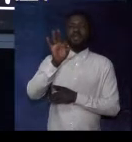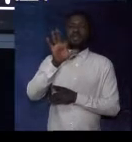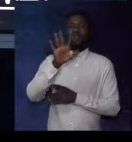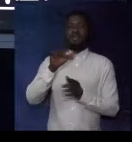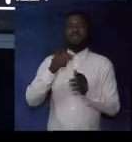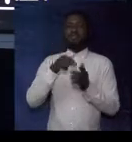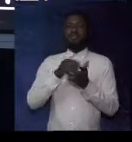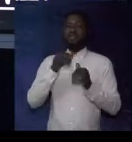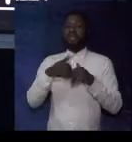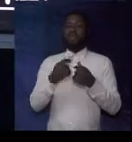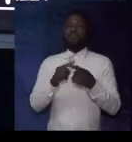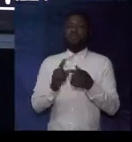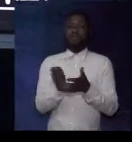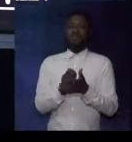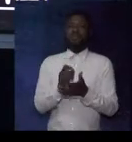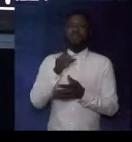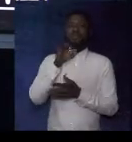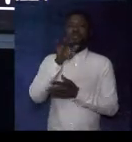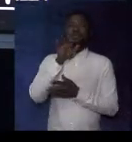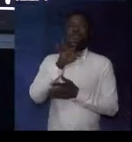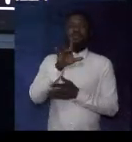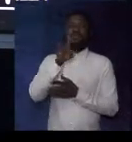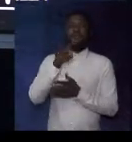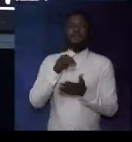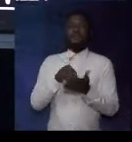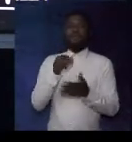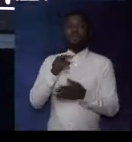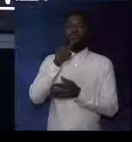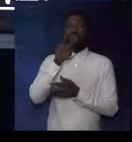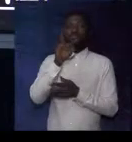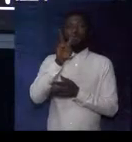51,291,895. This is how we write it in words. So